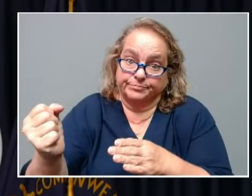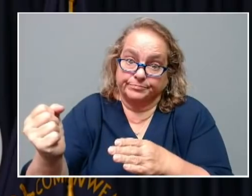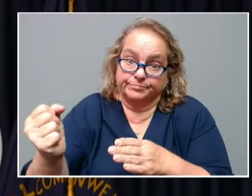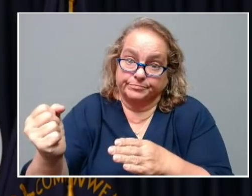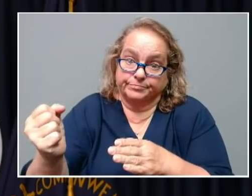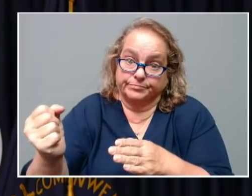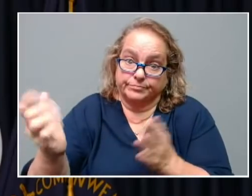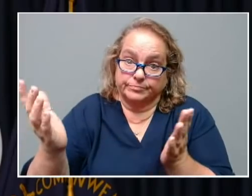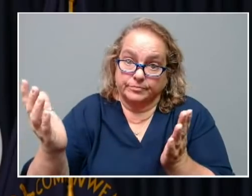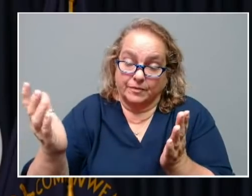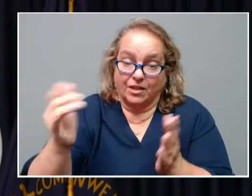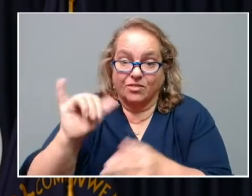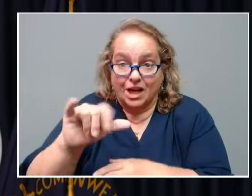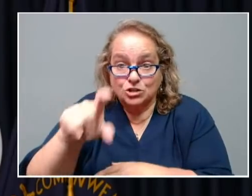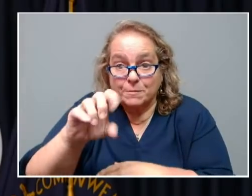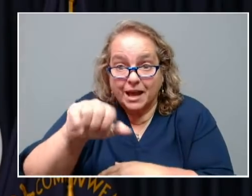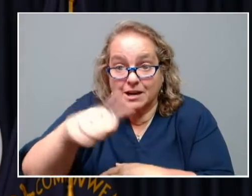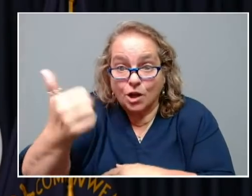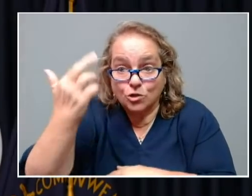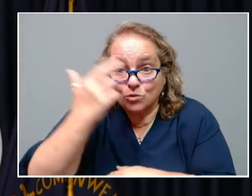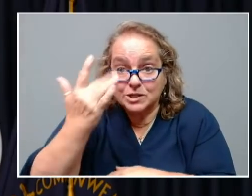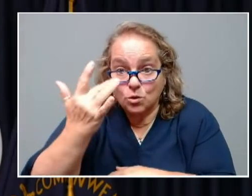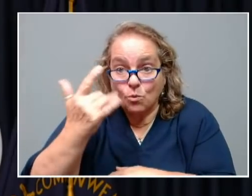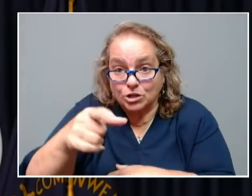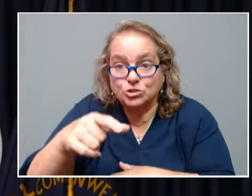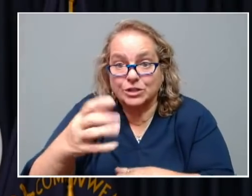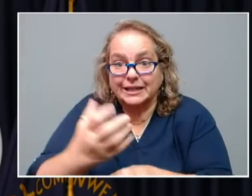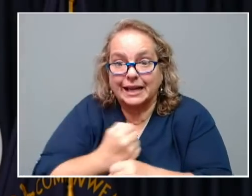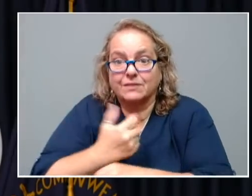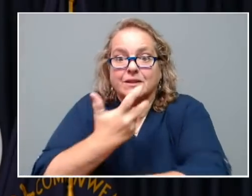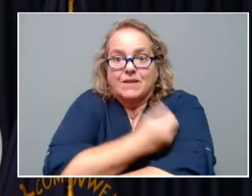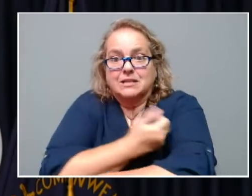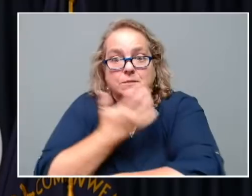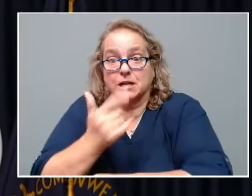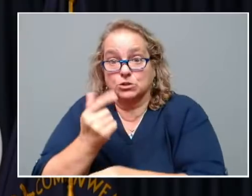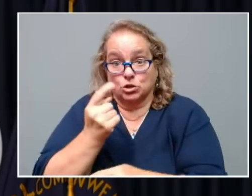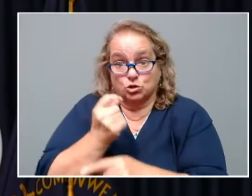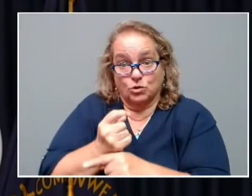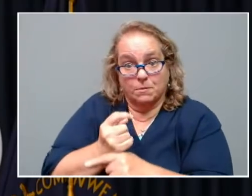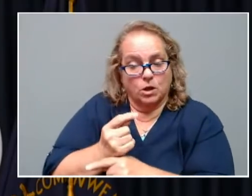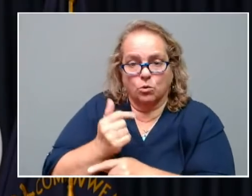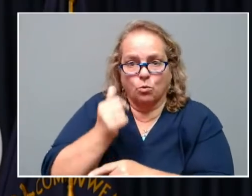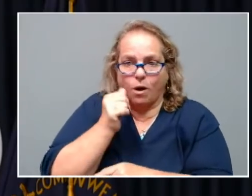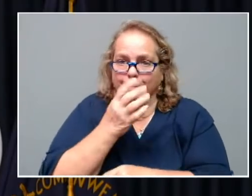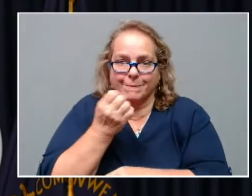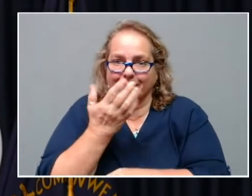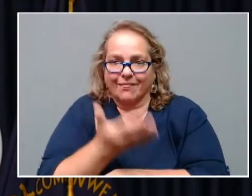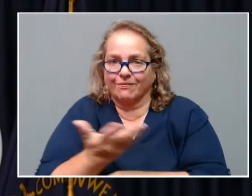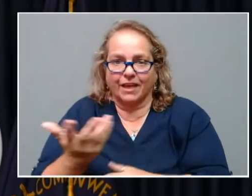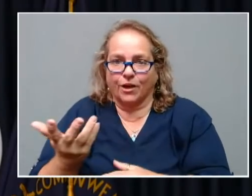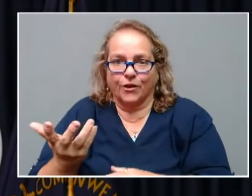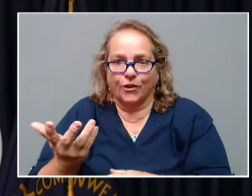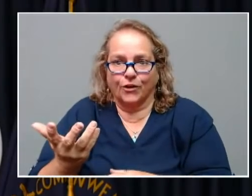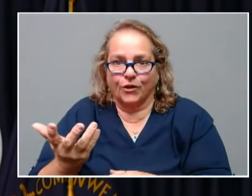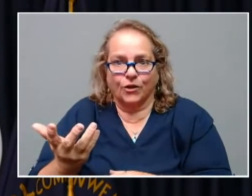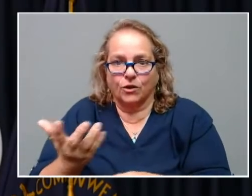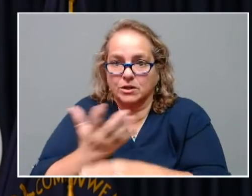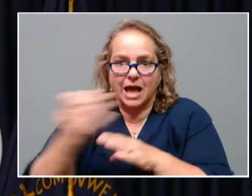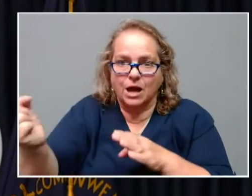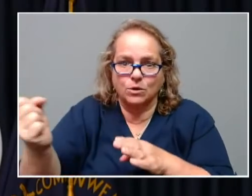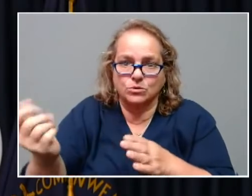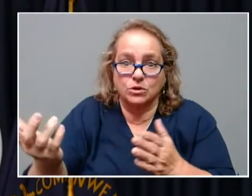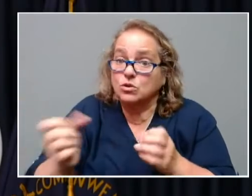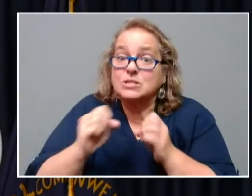another reason that folks go out and get the vaccine, because that treatment won't be there for many of them. And there is nothing that we're going to be able to